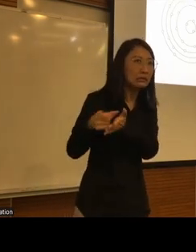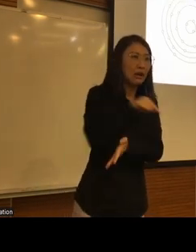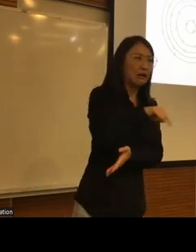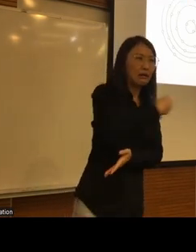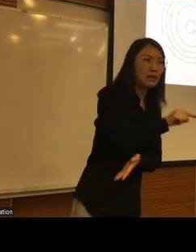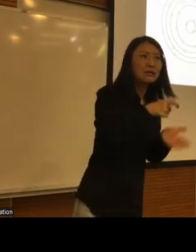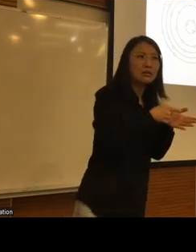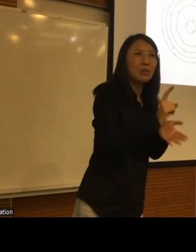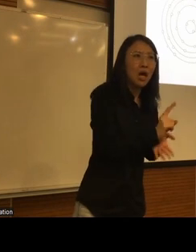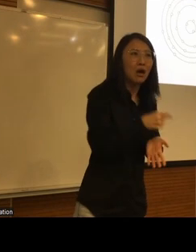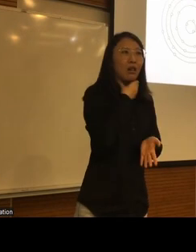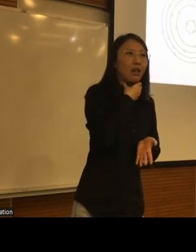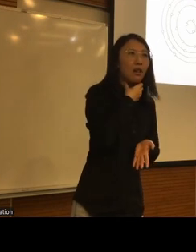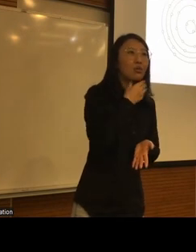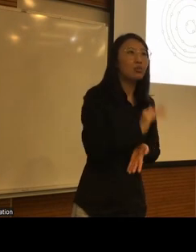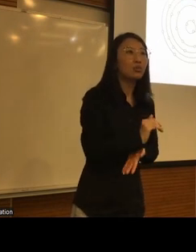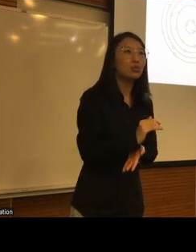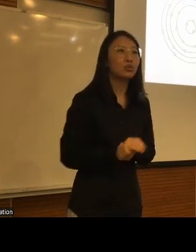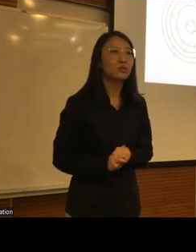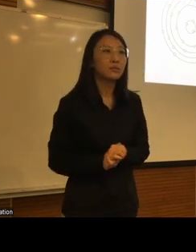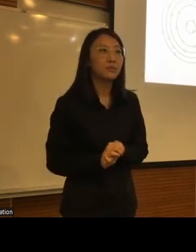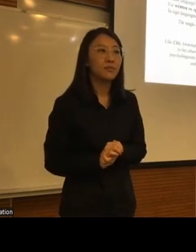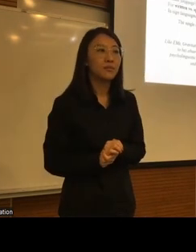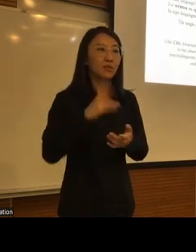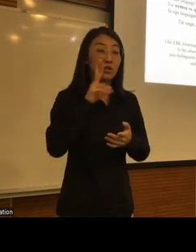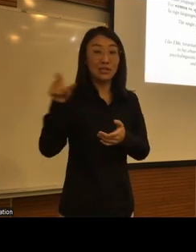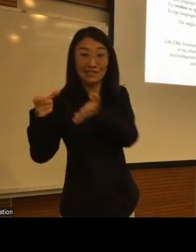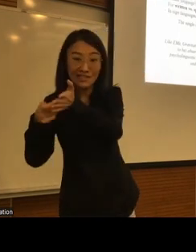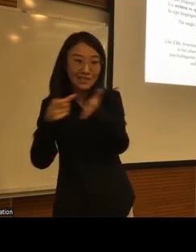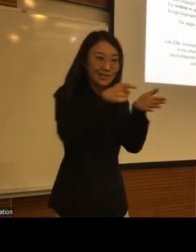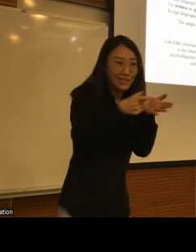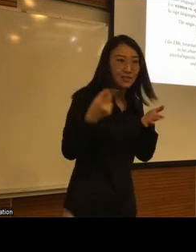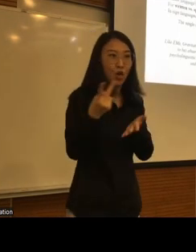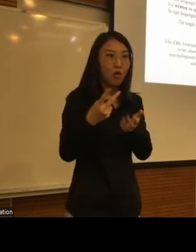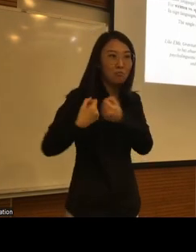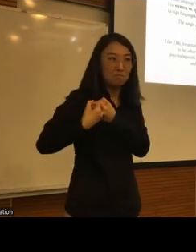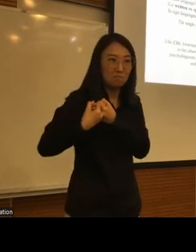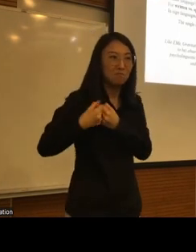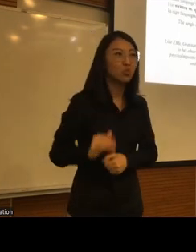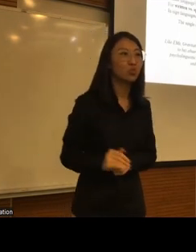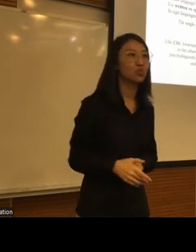you have to look at and fight or use.